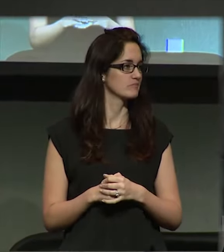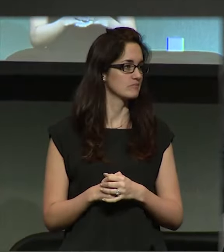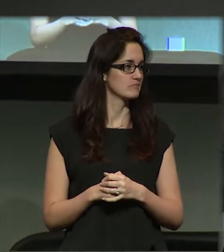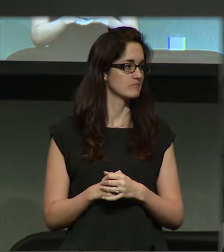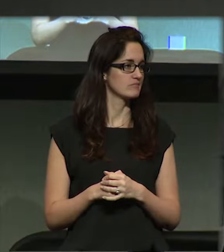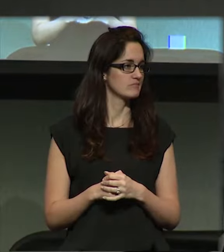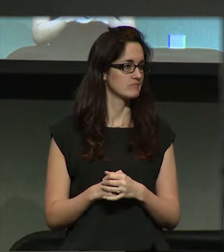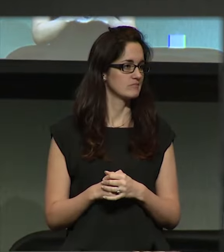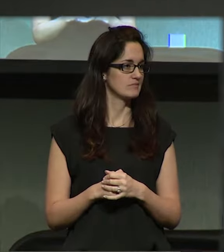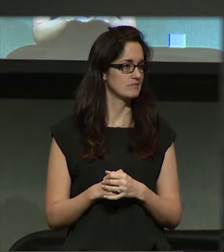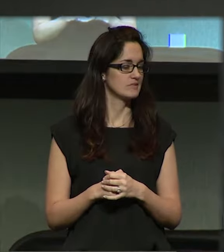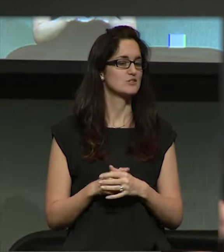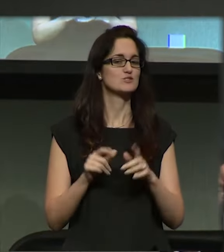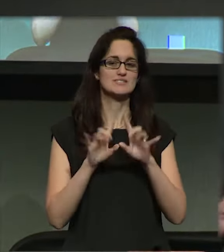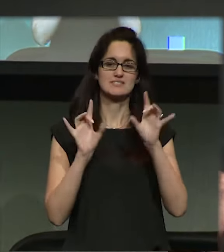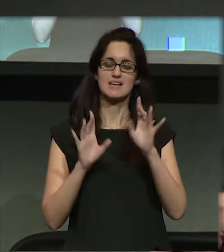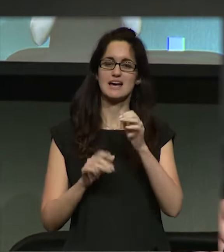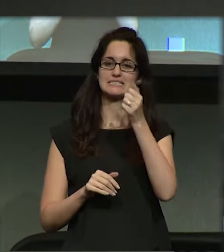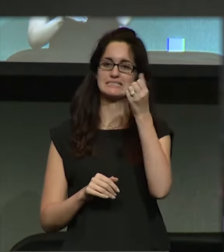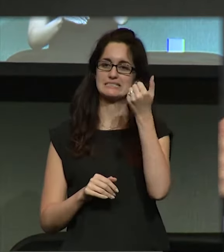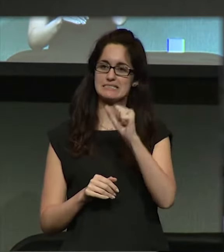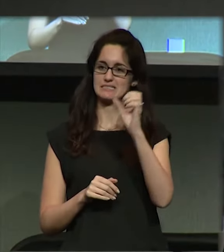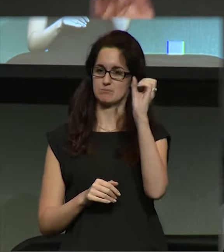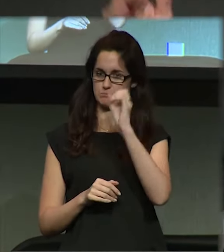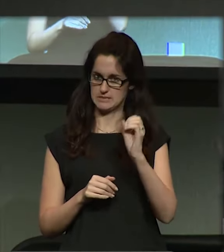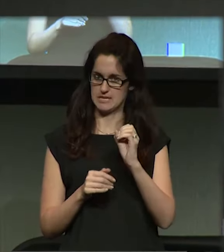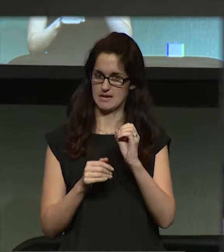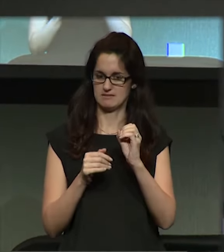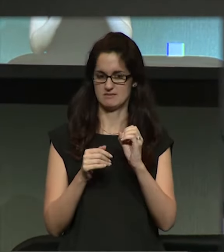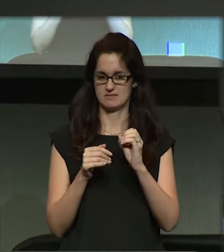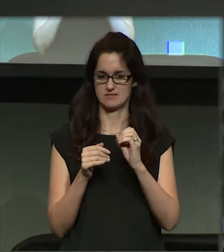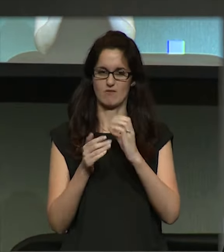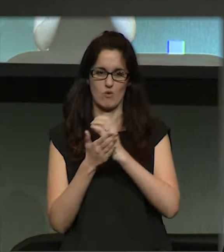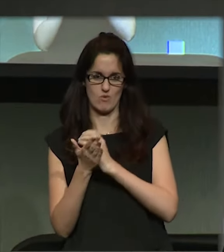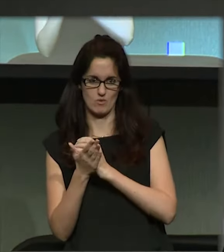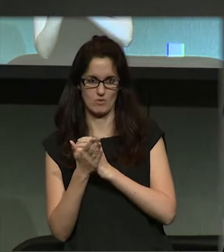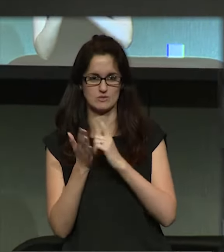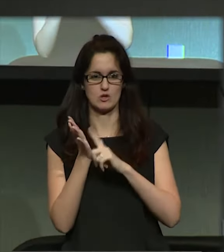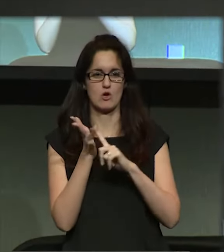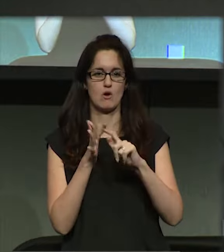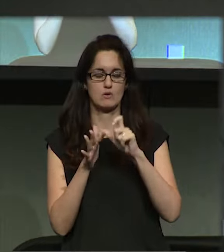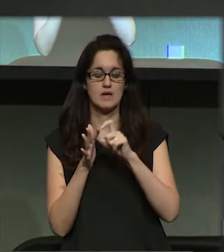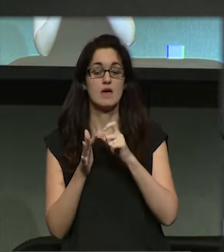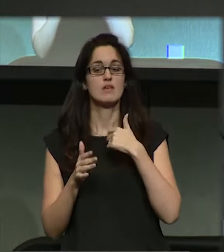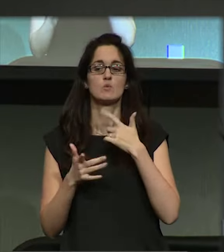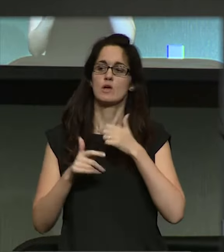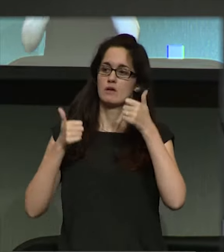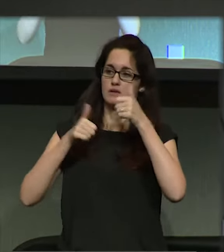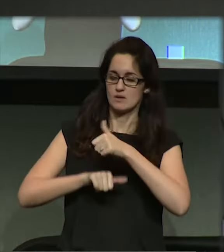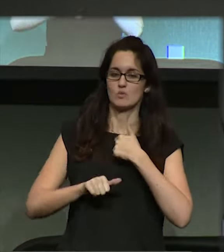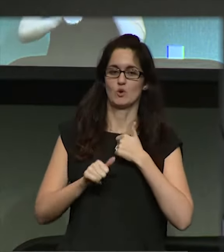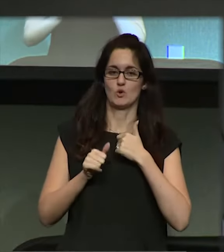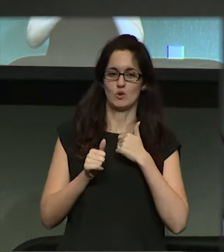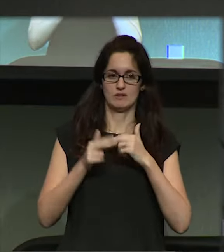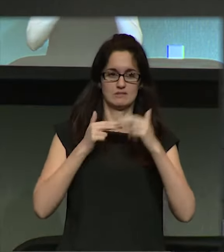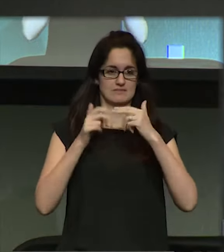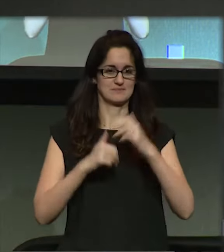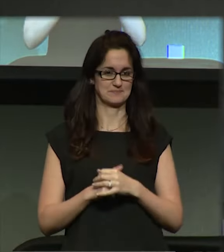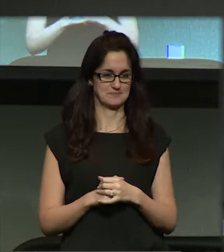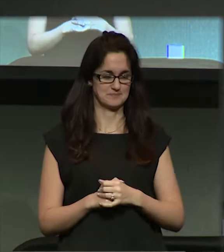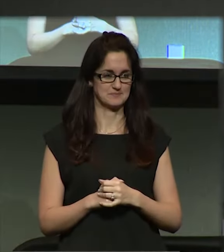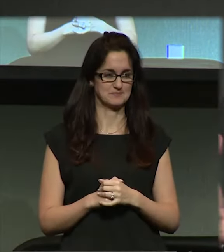you'll start off on a 60% workload, and as you get the feel for it, we'll just build you up. So I said, all right, if that's the case, then I could probably do that.